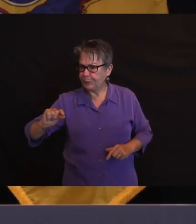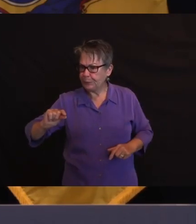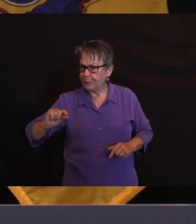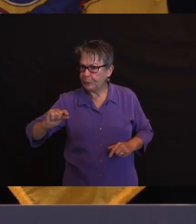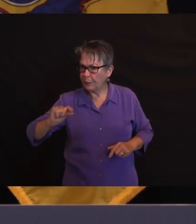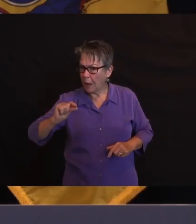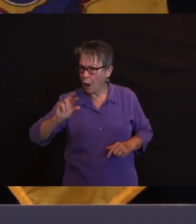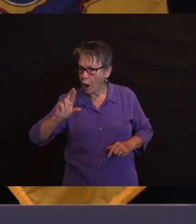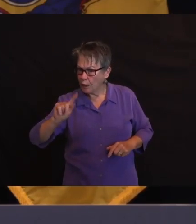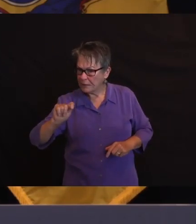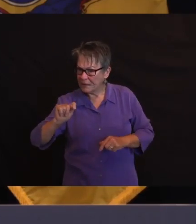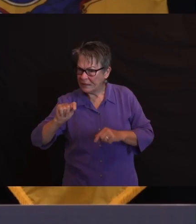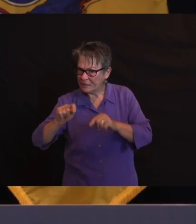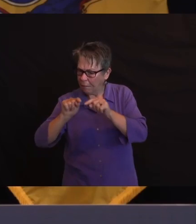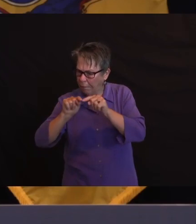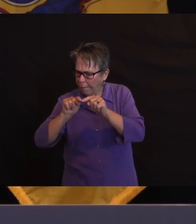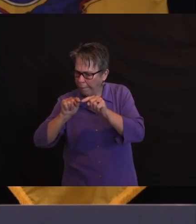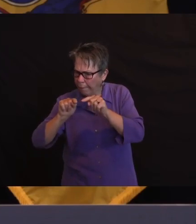I'd say a couple of things on the budget.